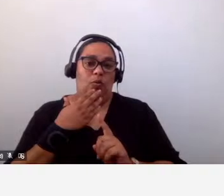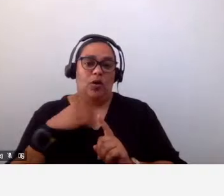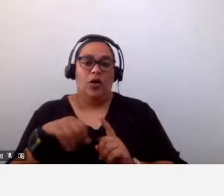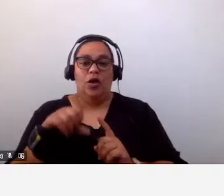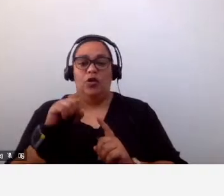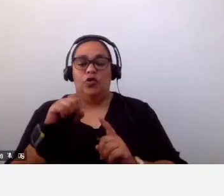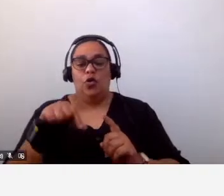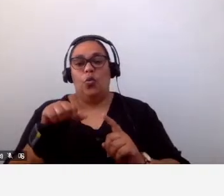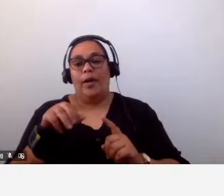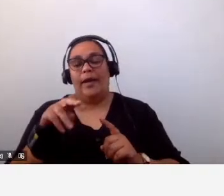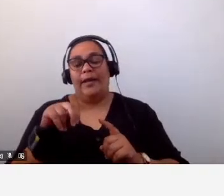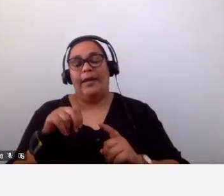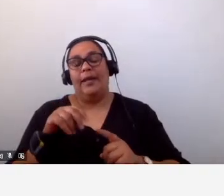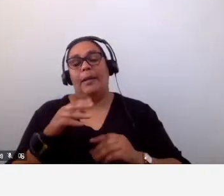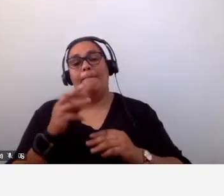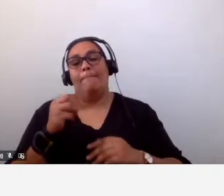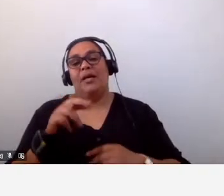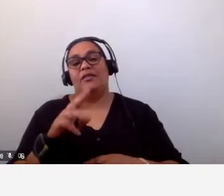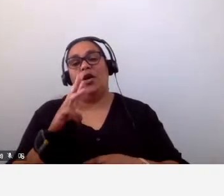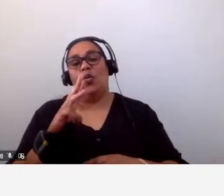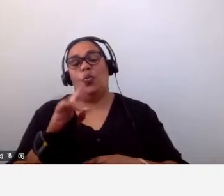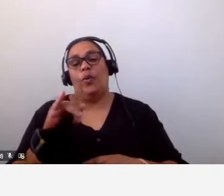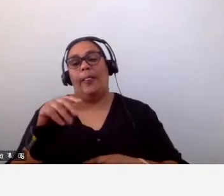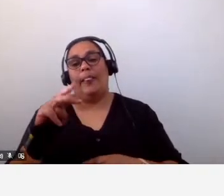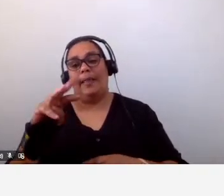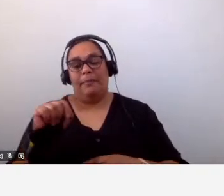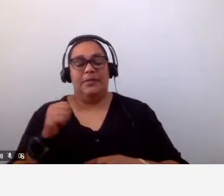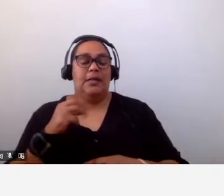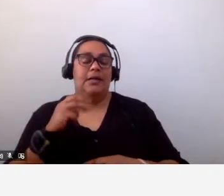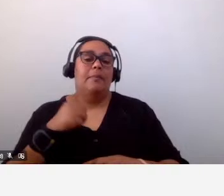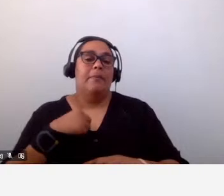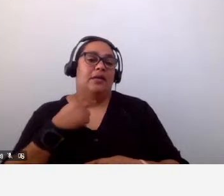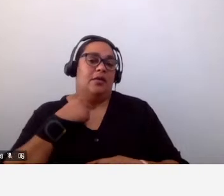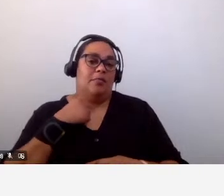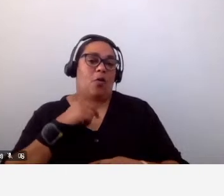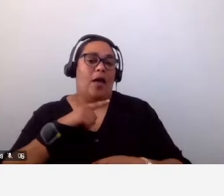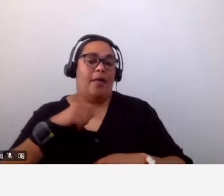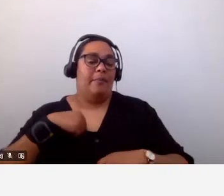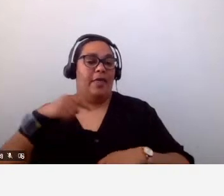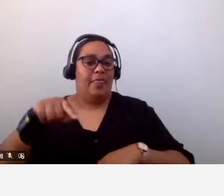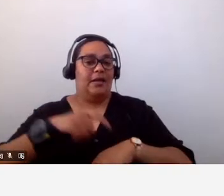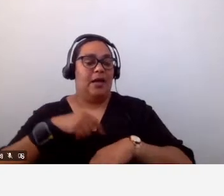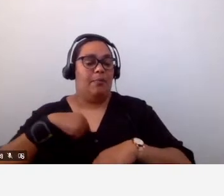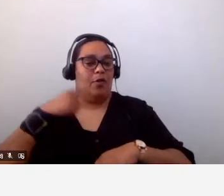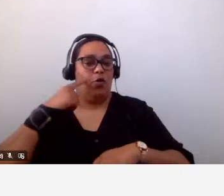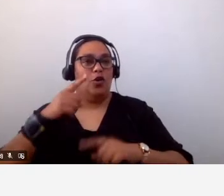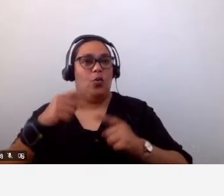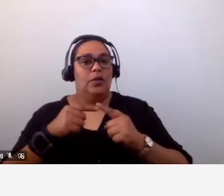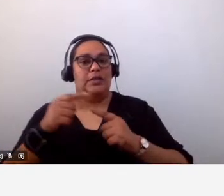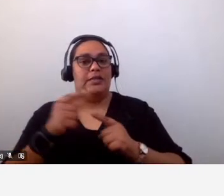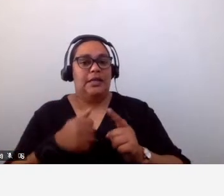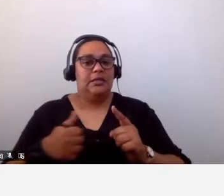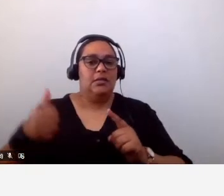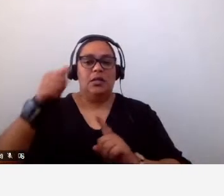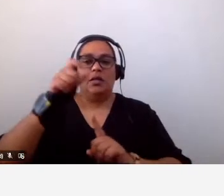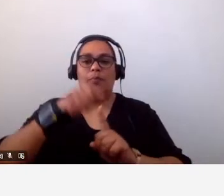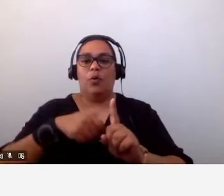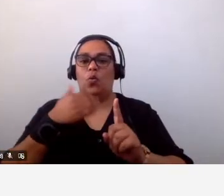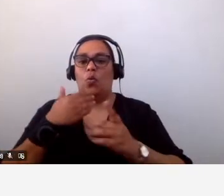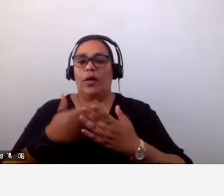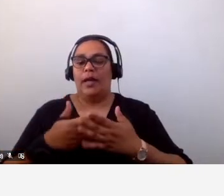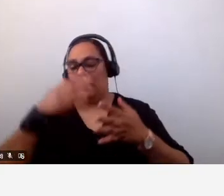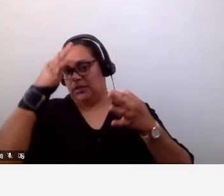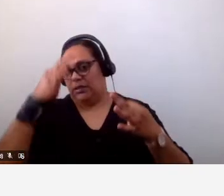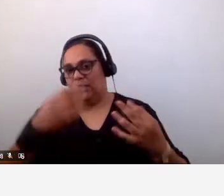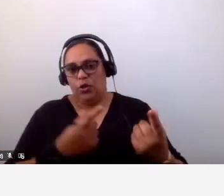Usukwini, Mr. Clement Williams, which I was quite disappointed because I thought that then you were going to send at least a senior person who can take